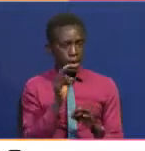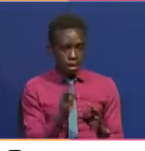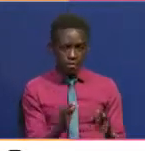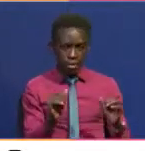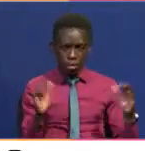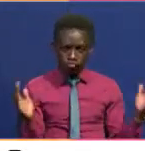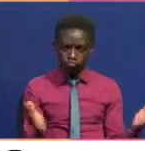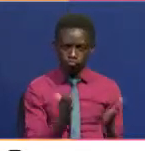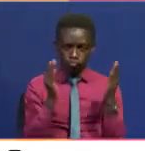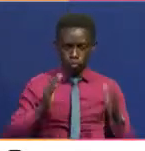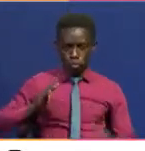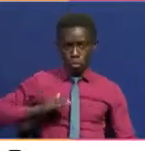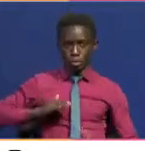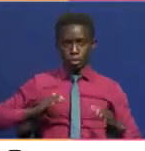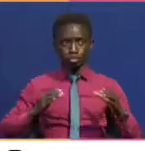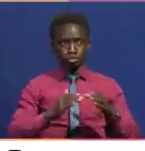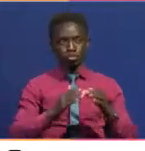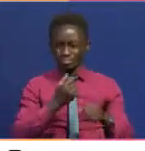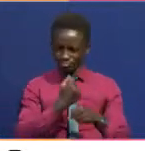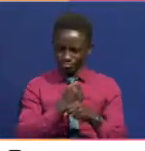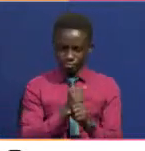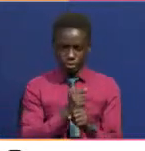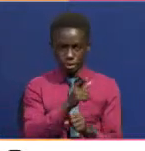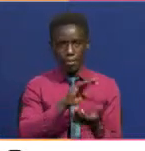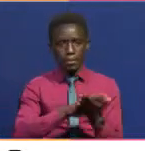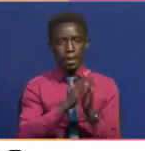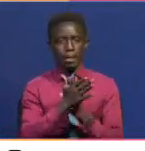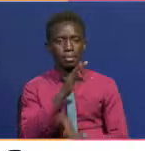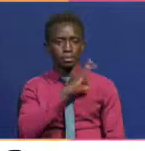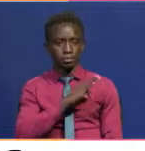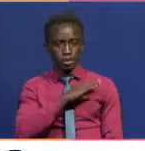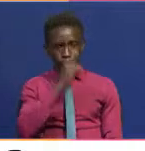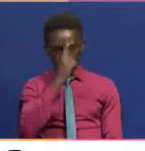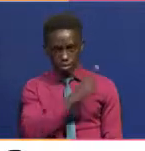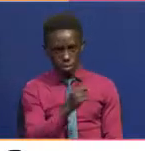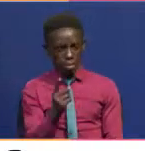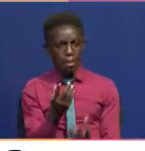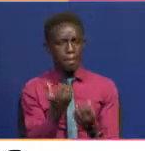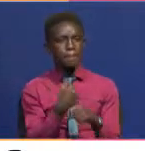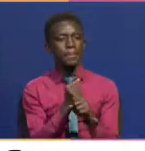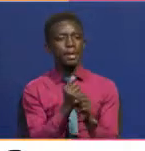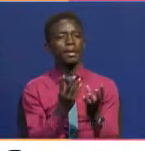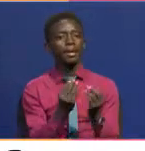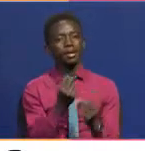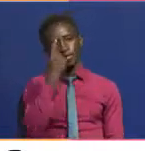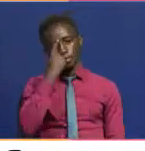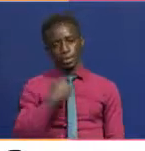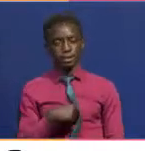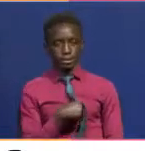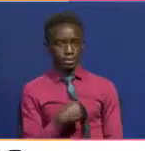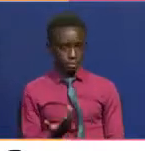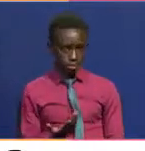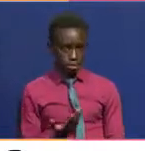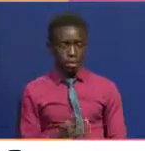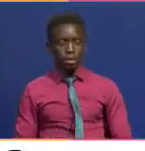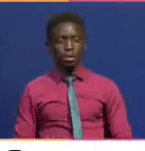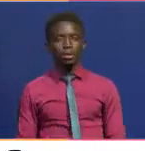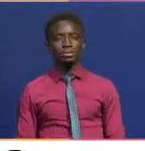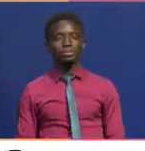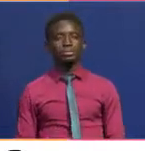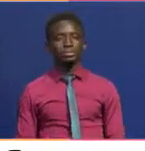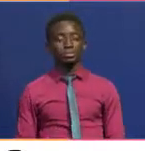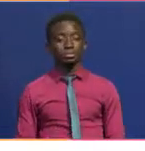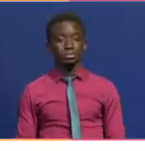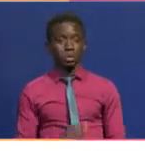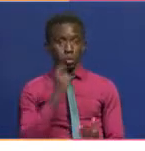to make this. Becomes a source of income to them, but also makes it available for us. Now, the